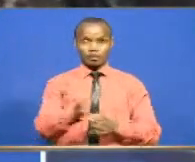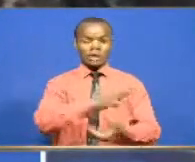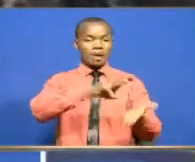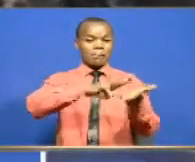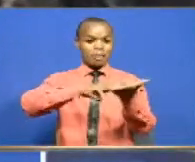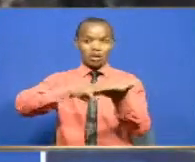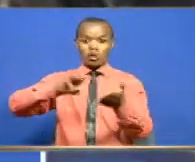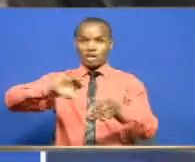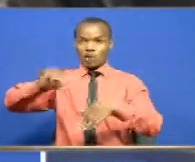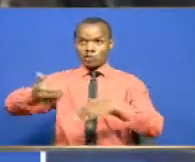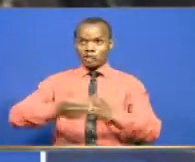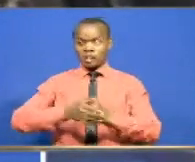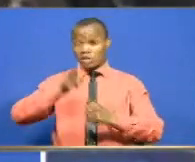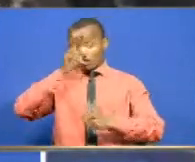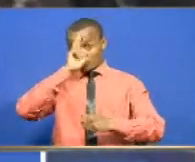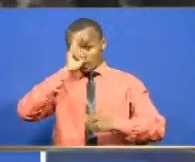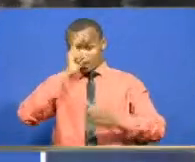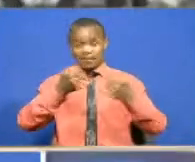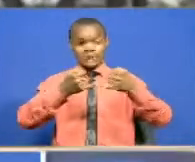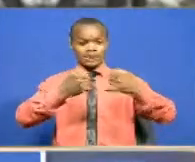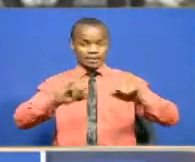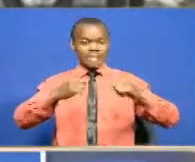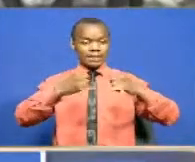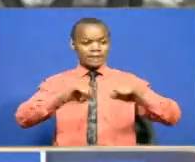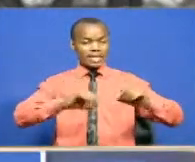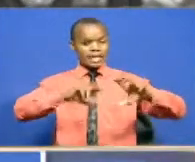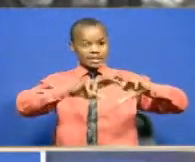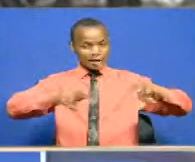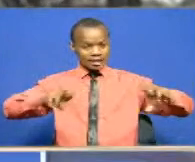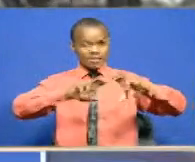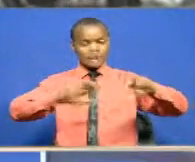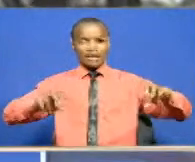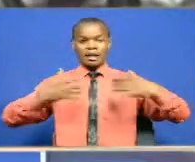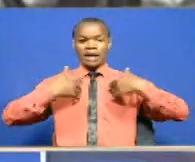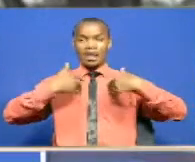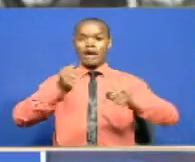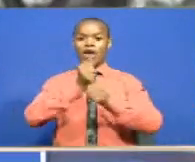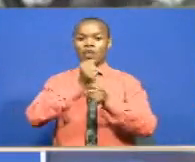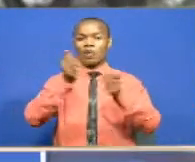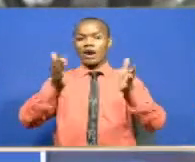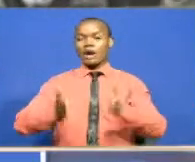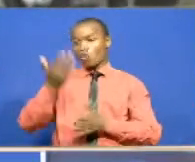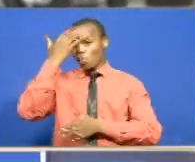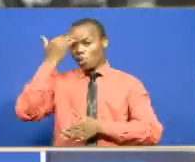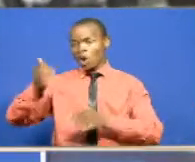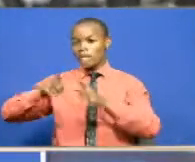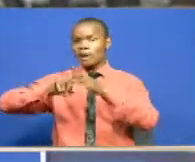County, authorities are trying to trace a health worker who reportedly escaped from an